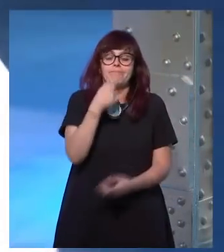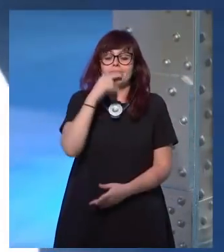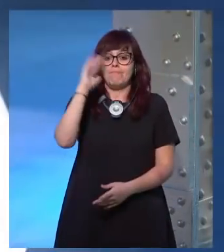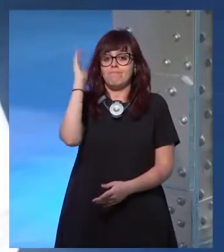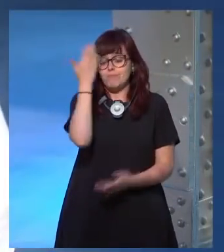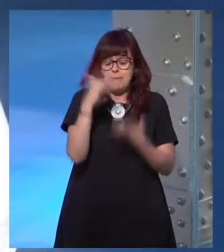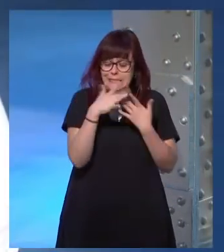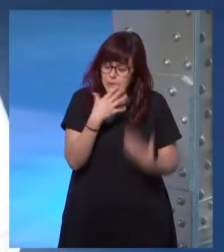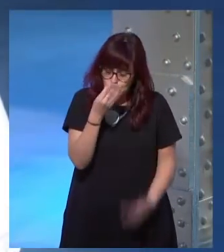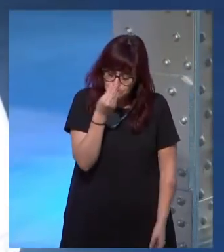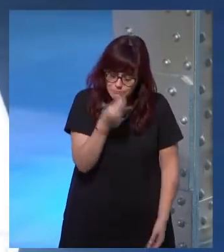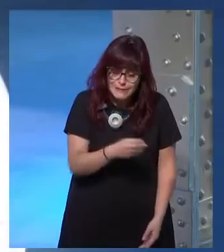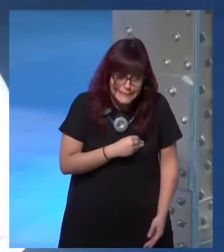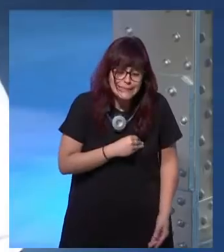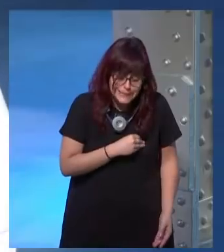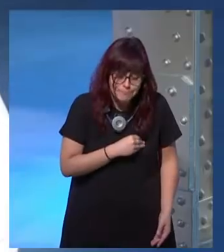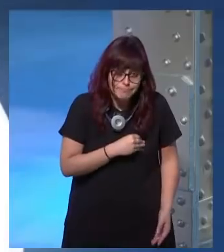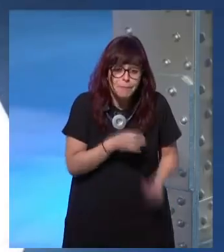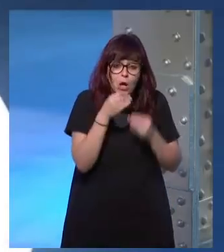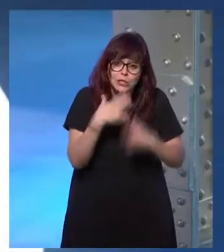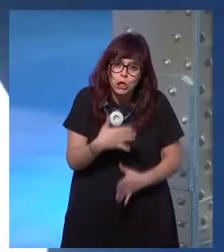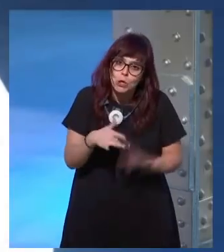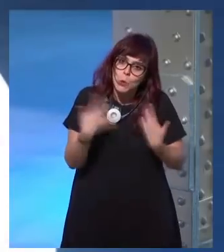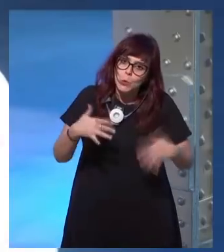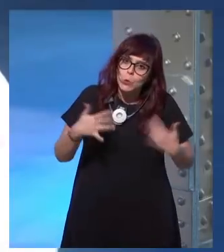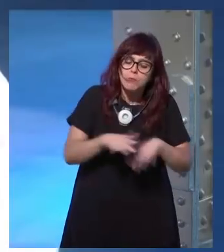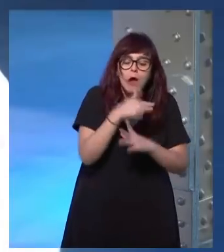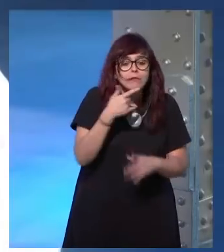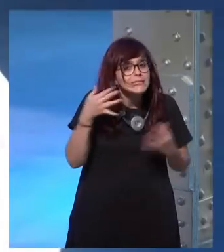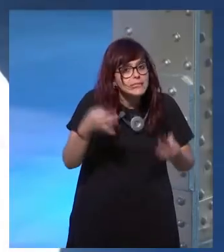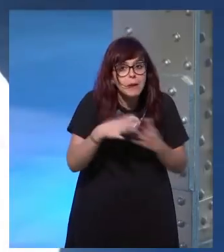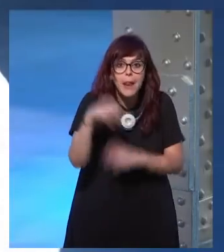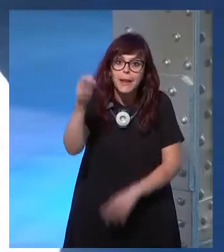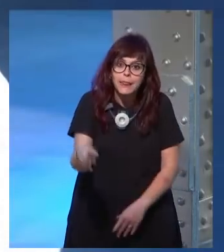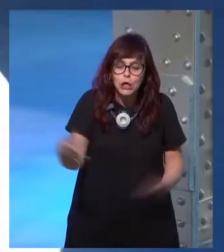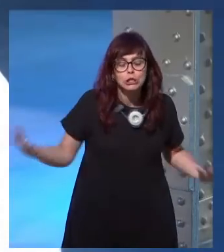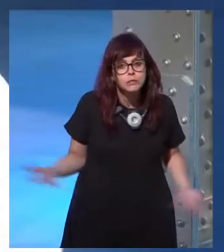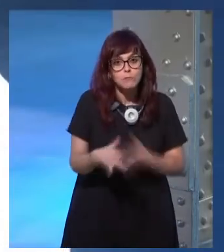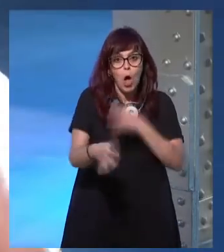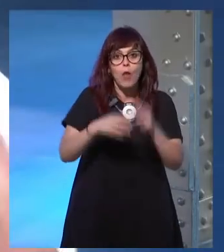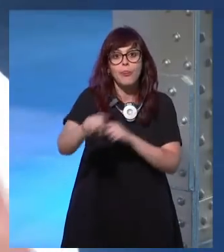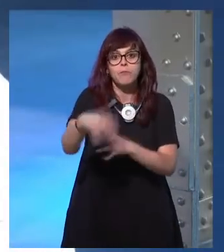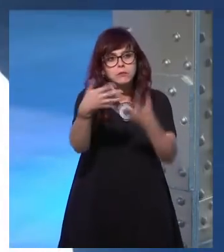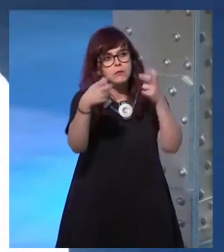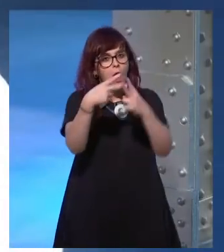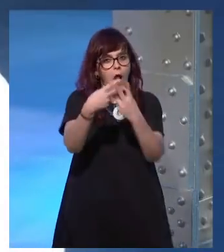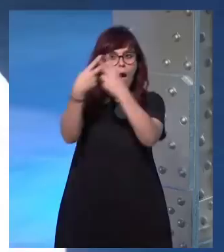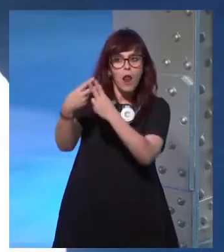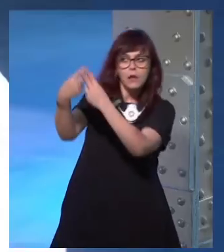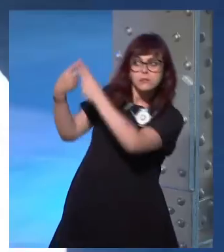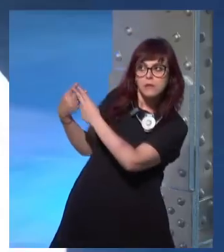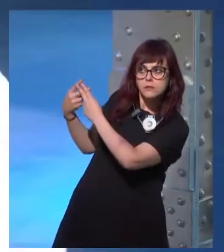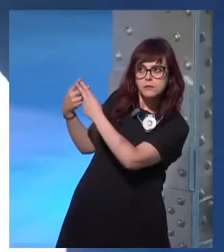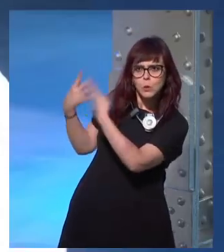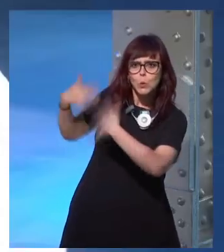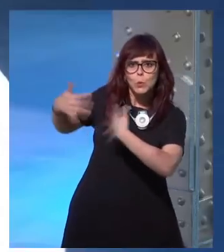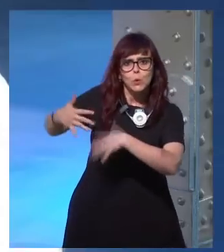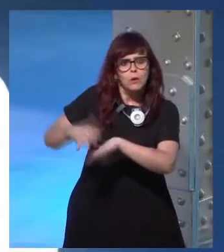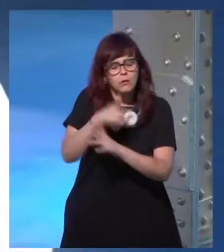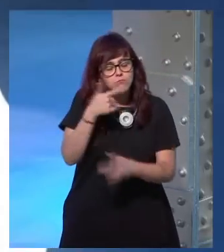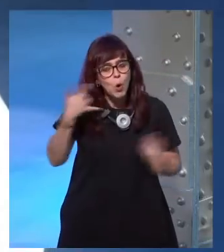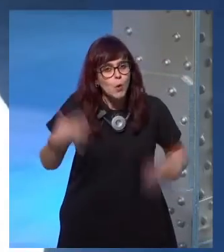sucks. But yeah, so I do. I work really hard to moderate that stuff and to